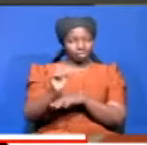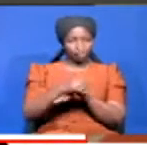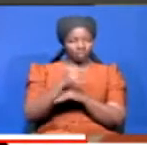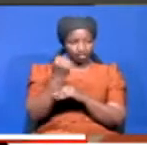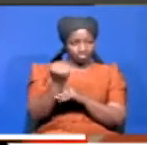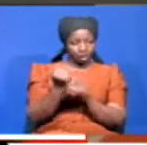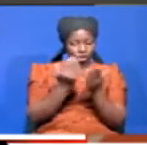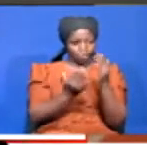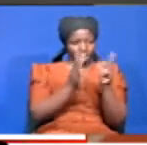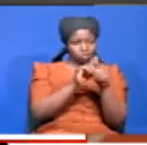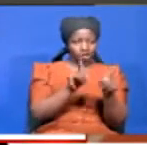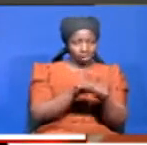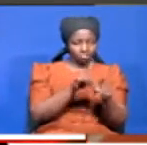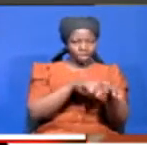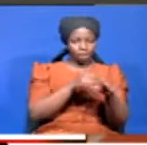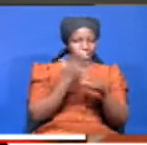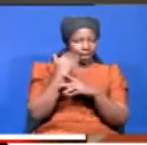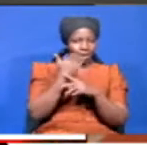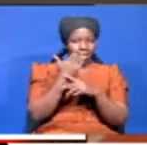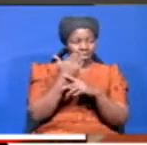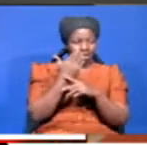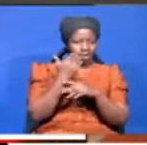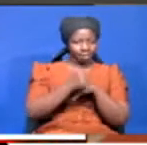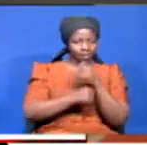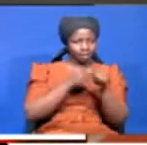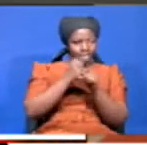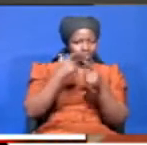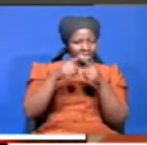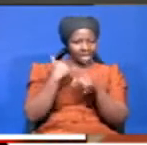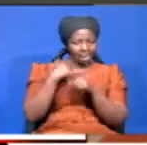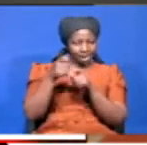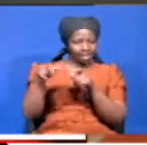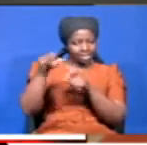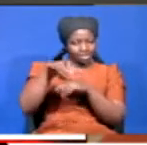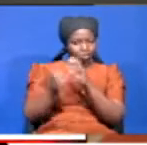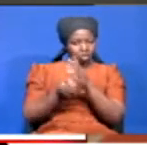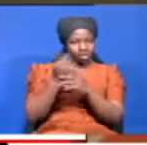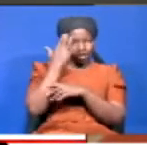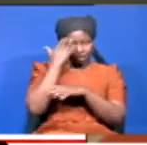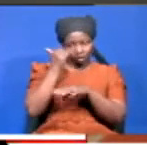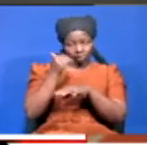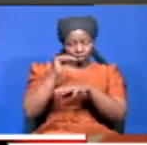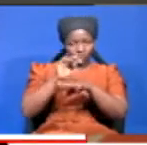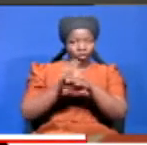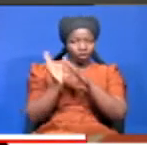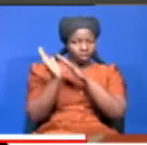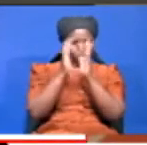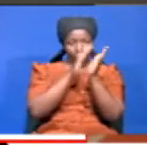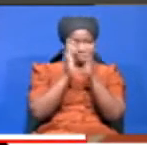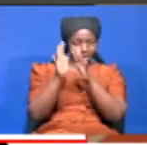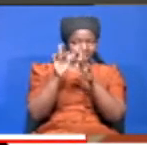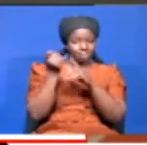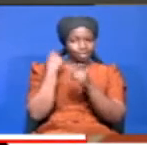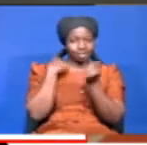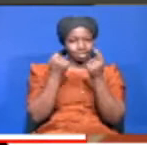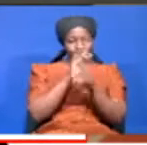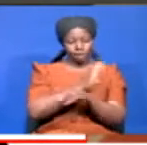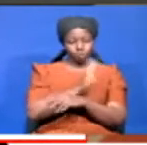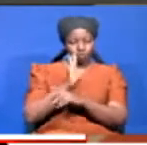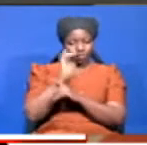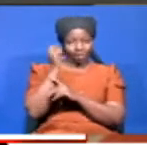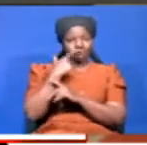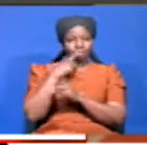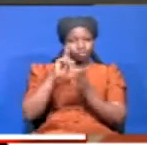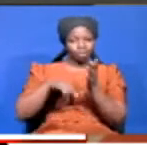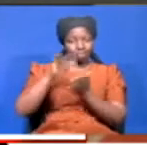same period last year, despite increased production due to good weather. The Tea Board of Kenya says the decline in exports